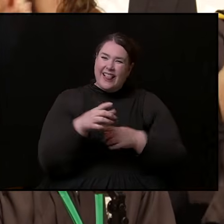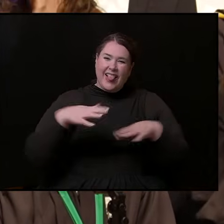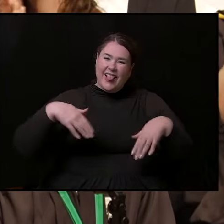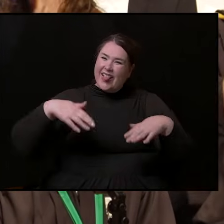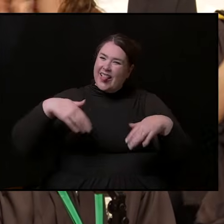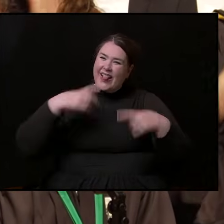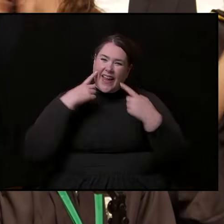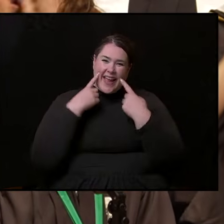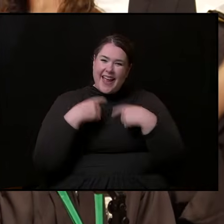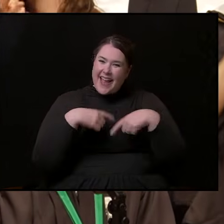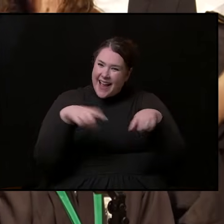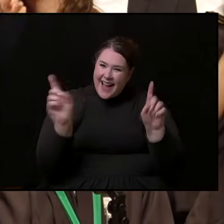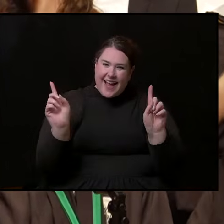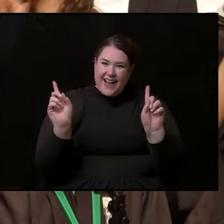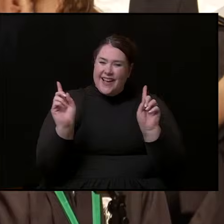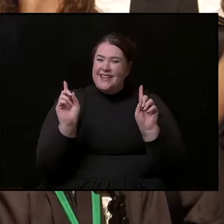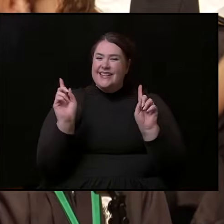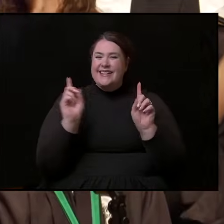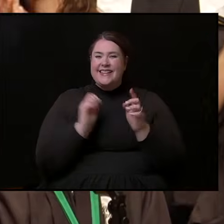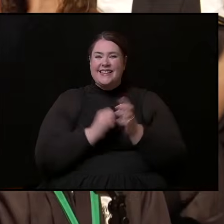Hang on. Hang on.